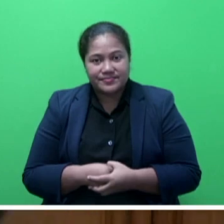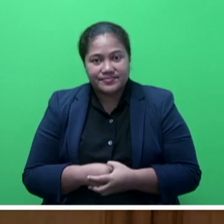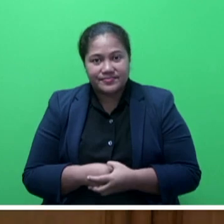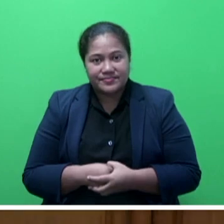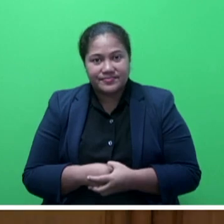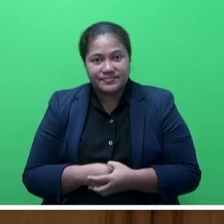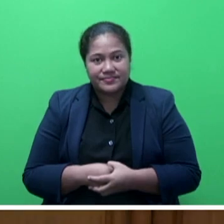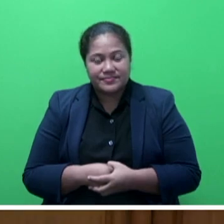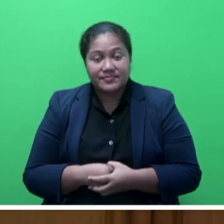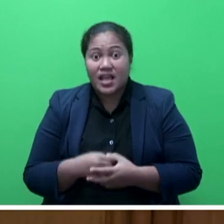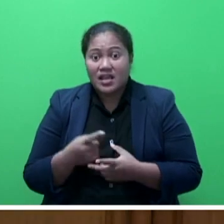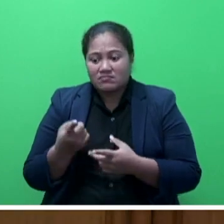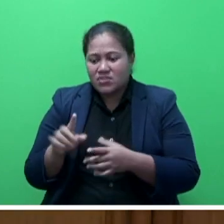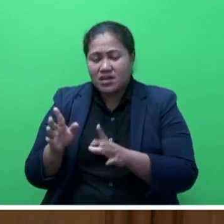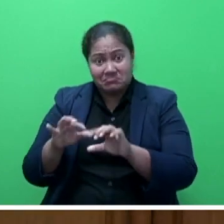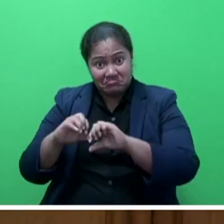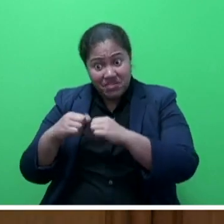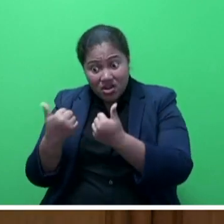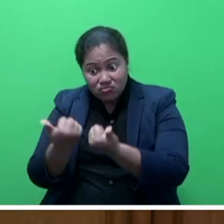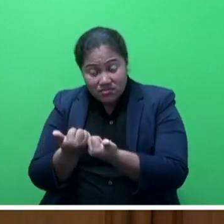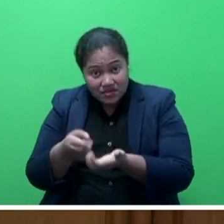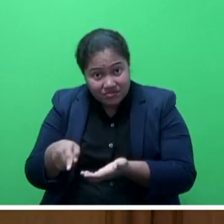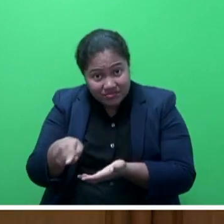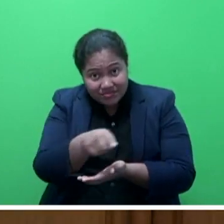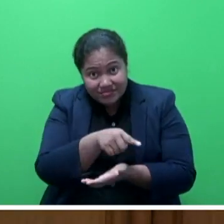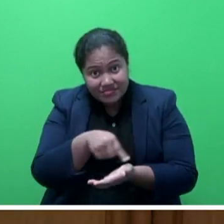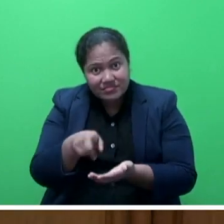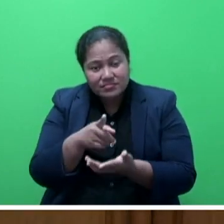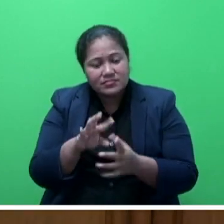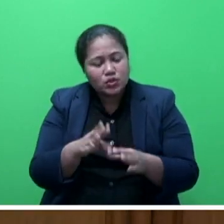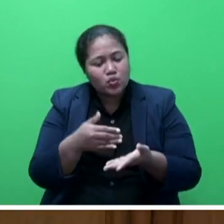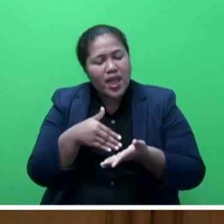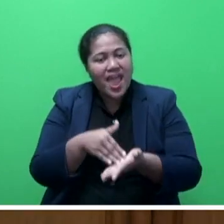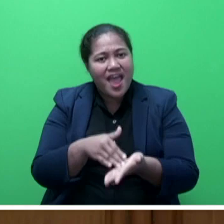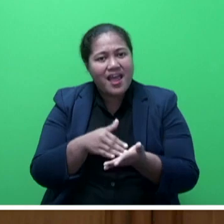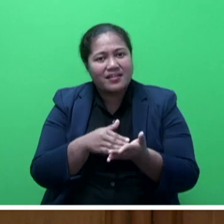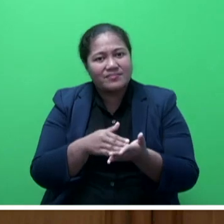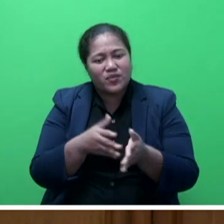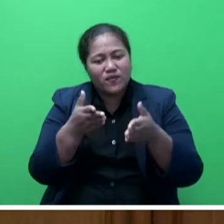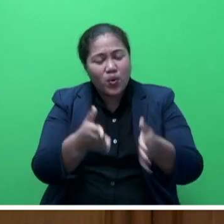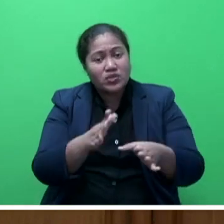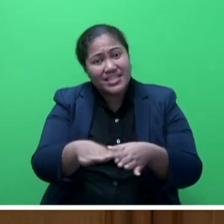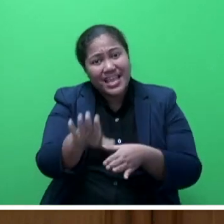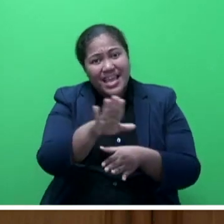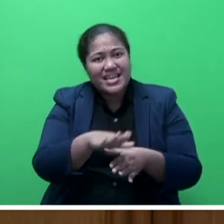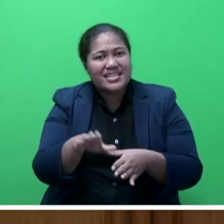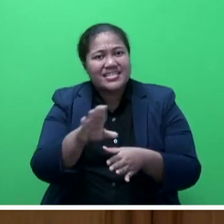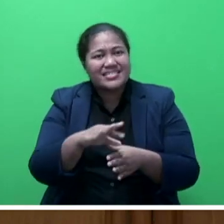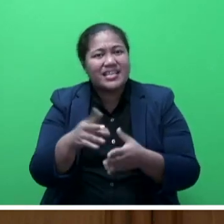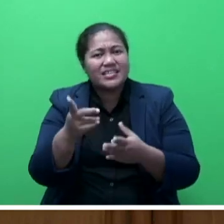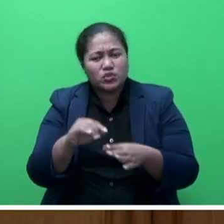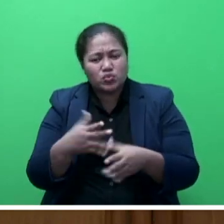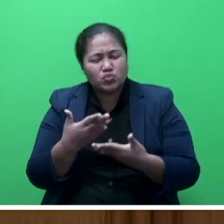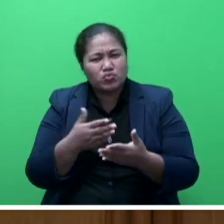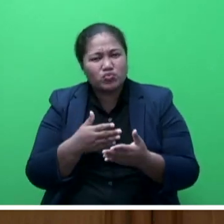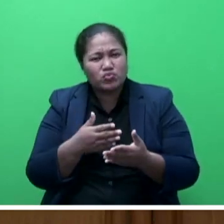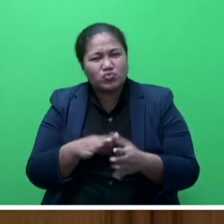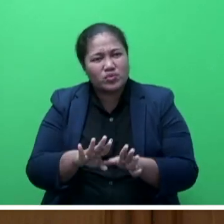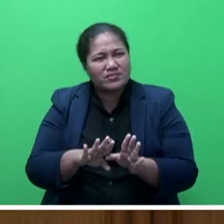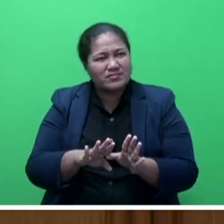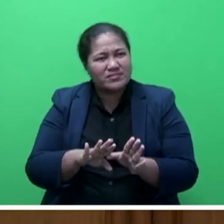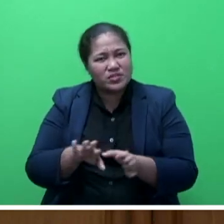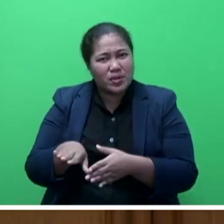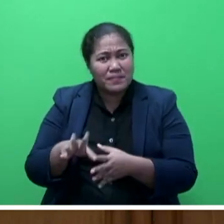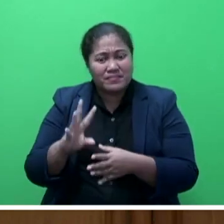The agreements will help in a whole range of areas, including but not limited to preventing the intrusion of threats to